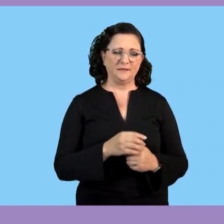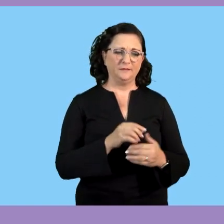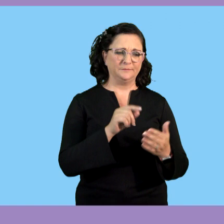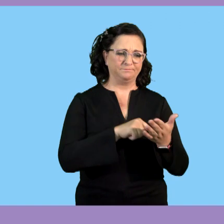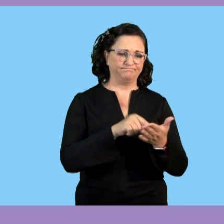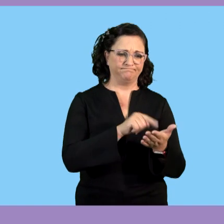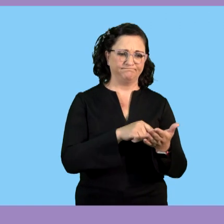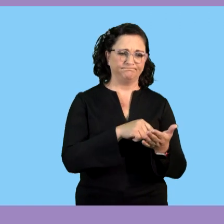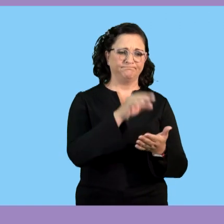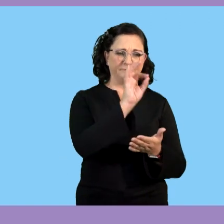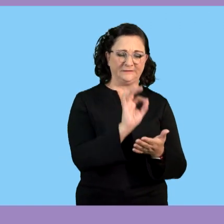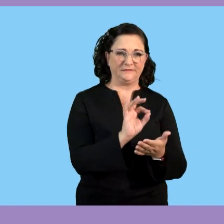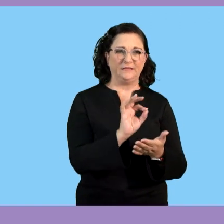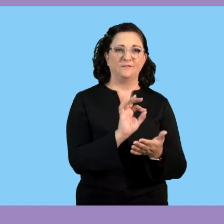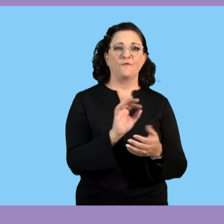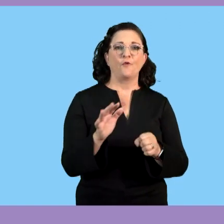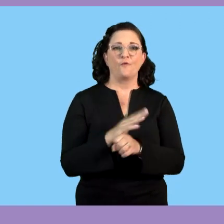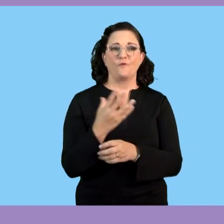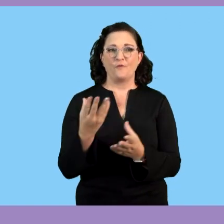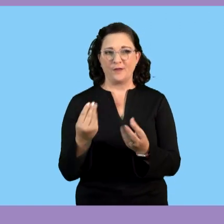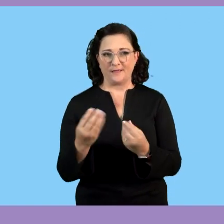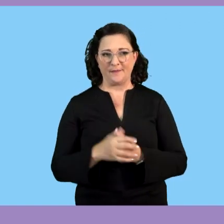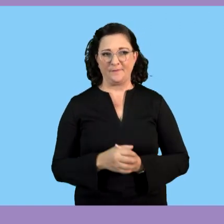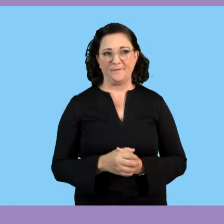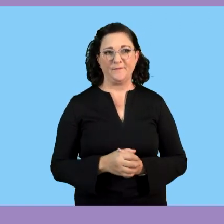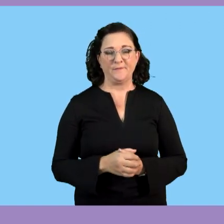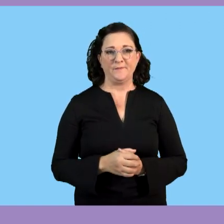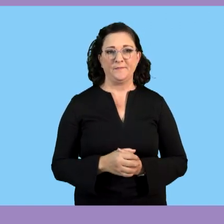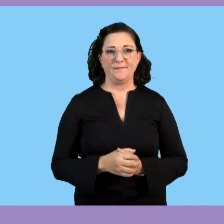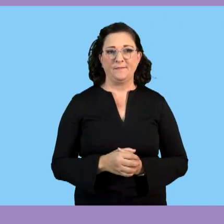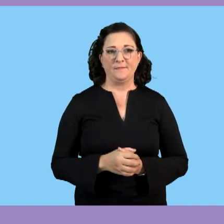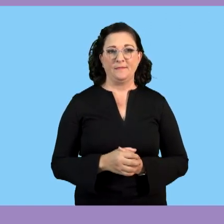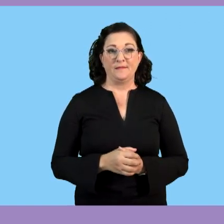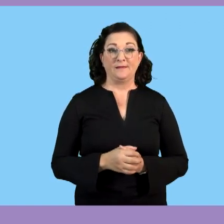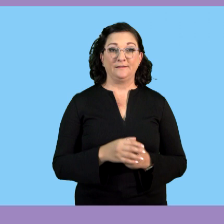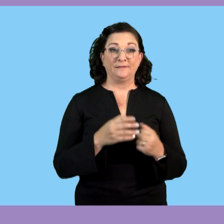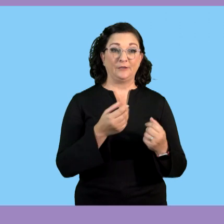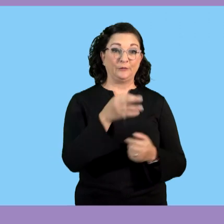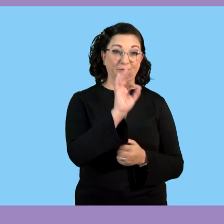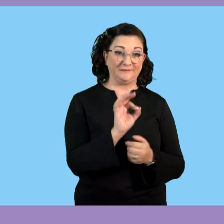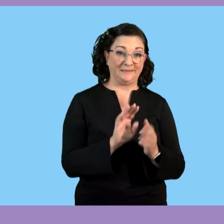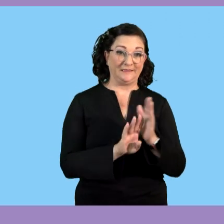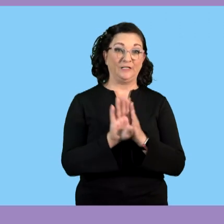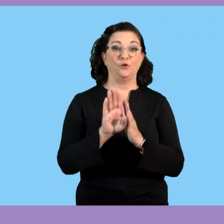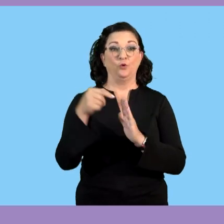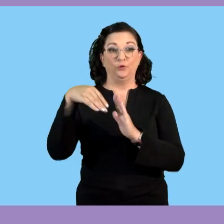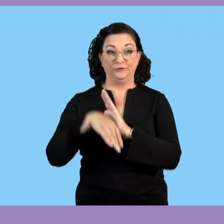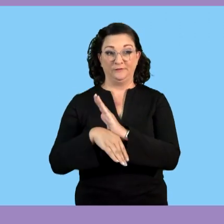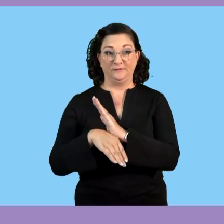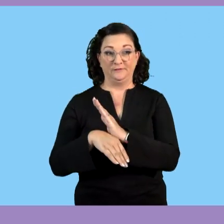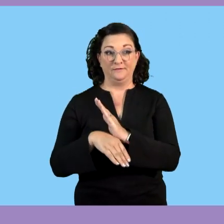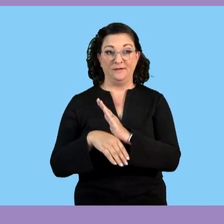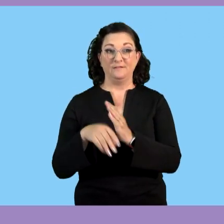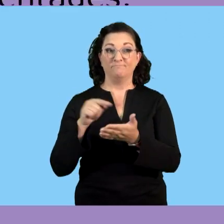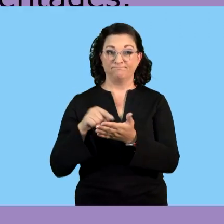number. 4. Calculate amounts given percentage increase or decrease.